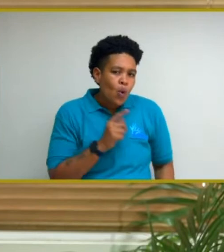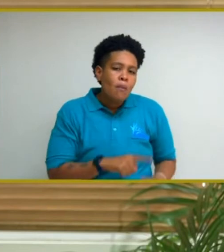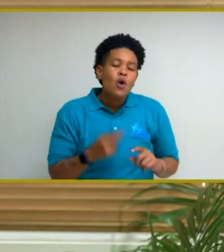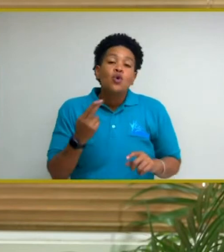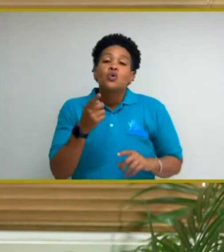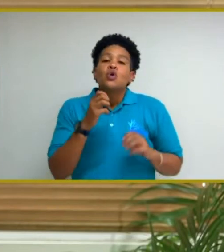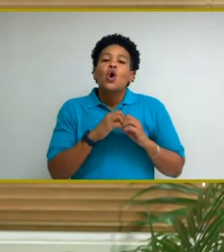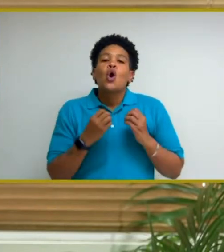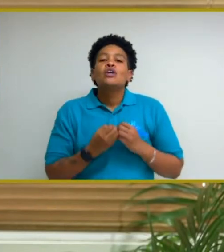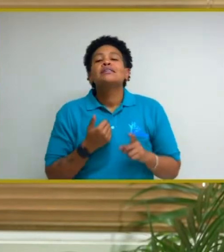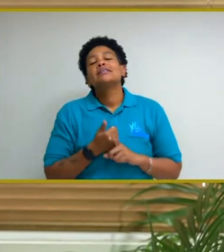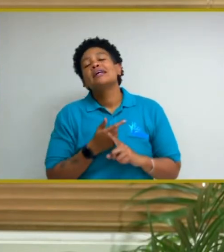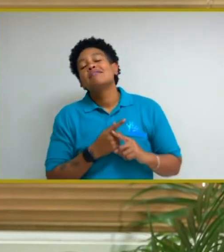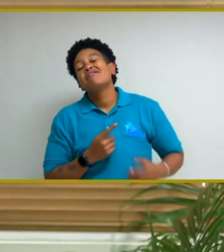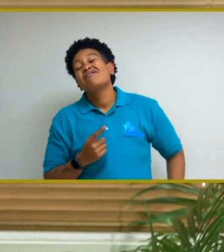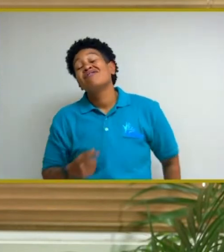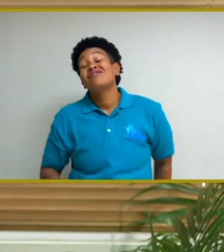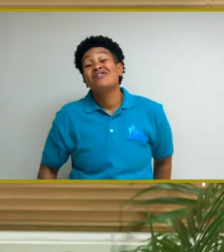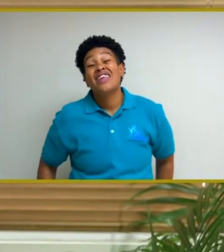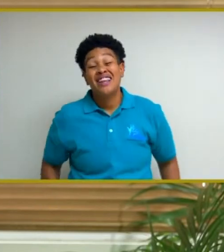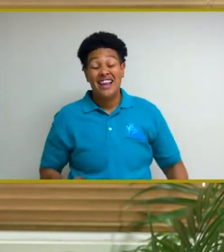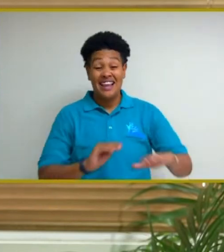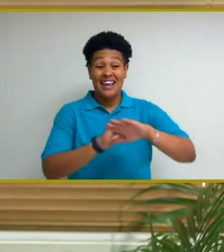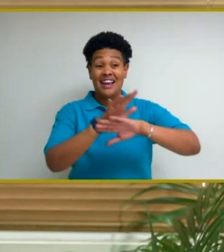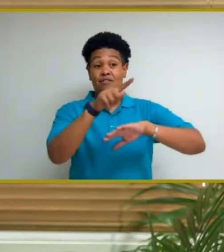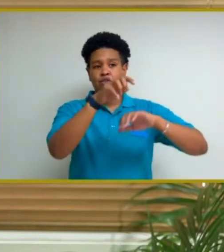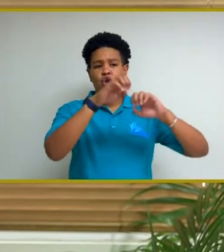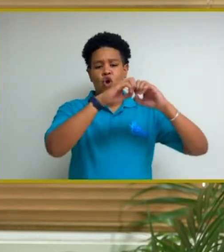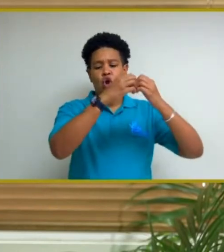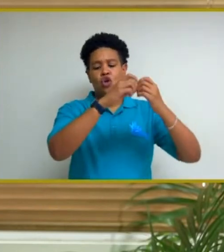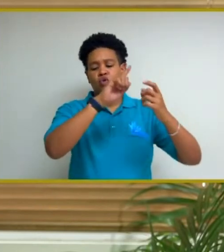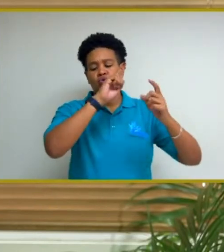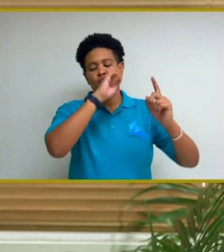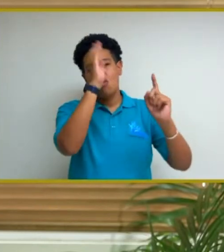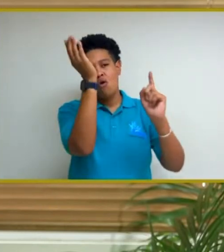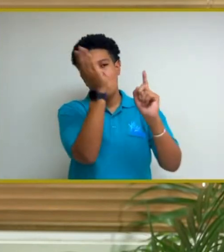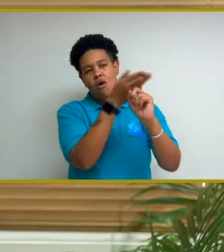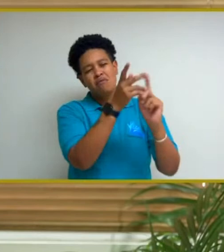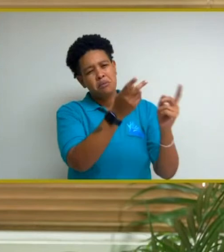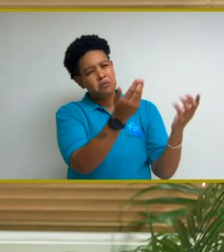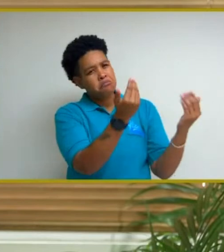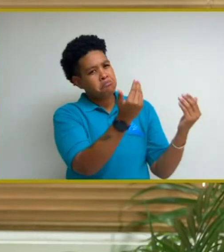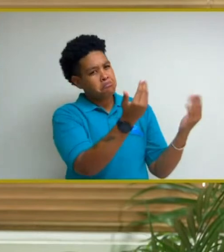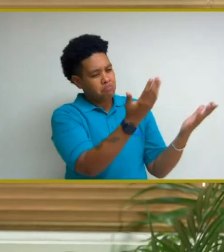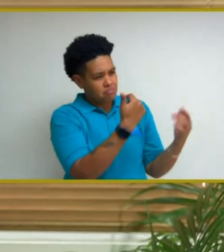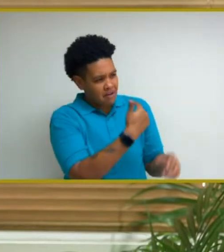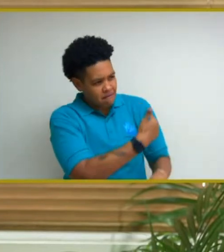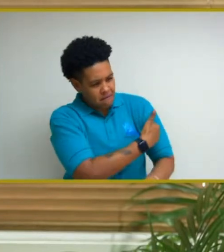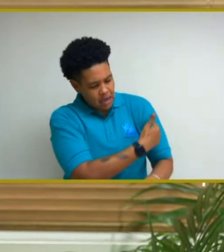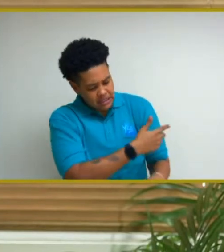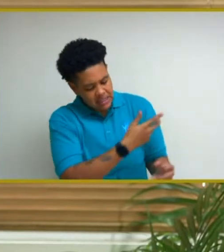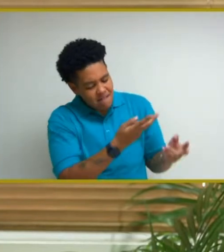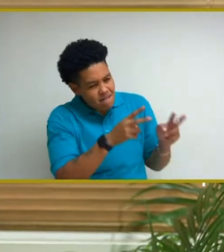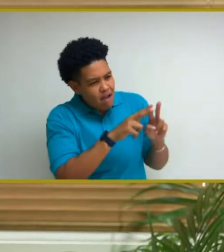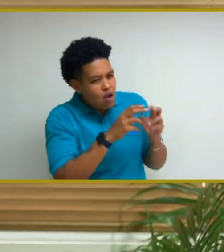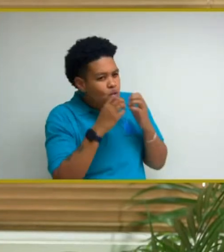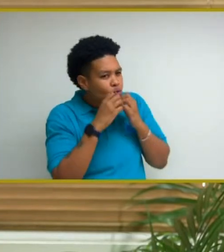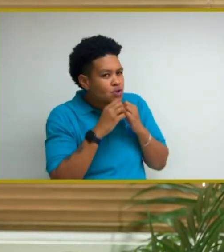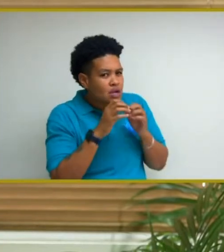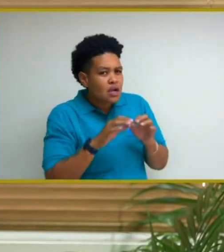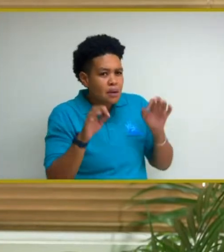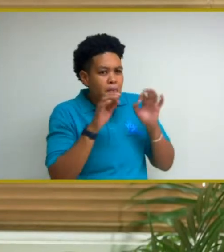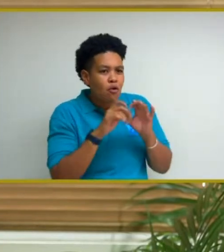that organization and the influence of that organization to convince persons on the value and the importance